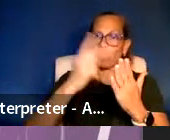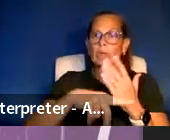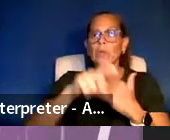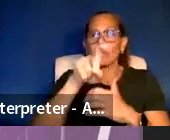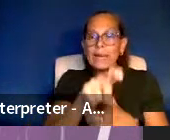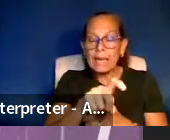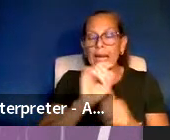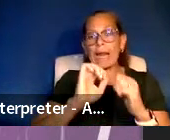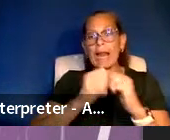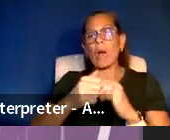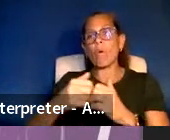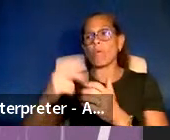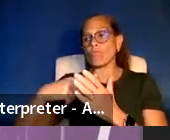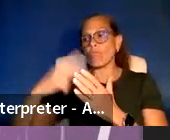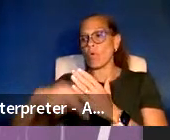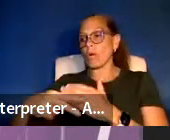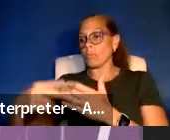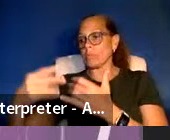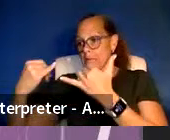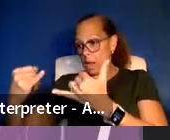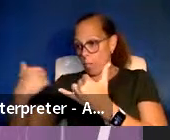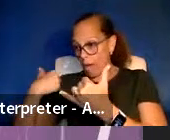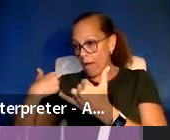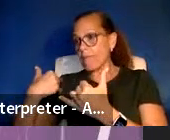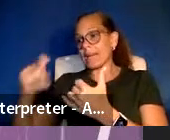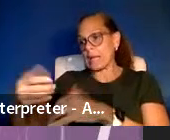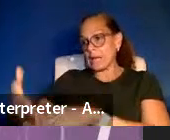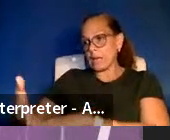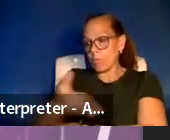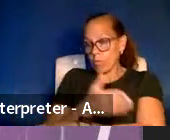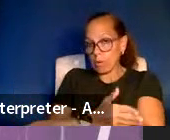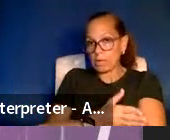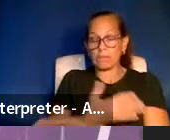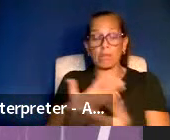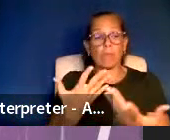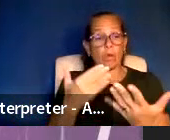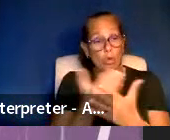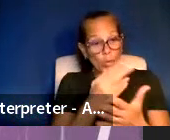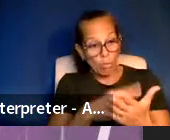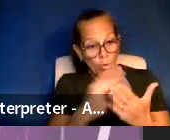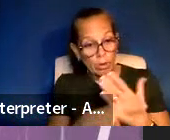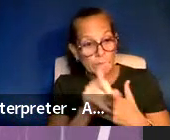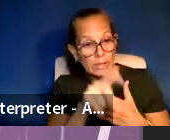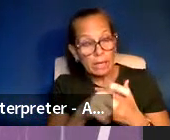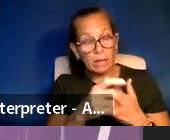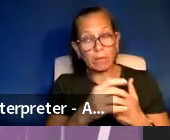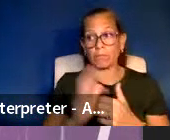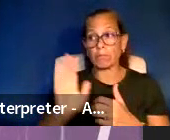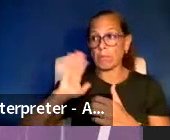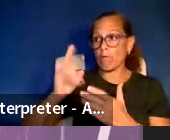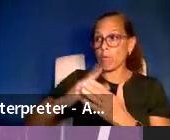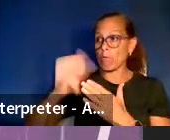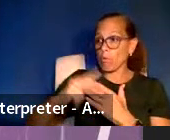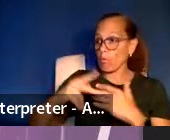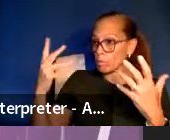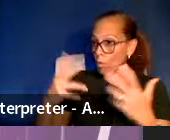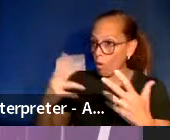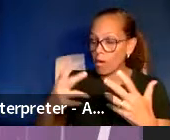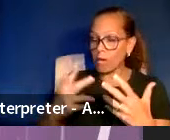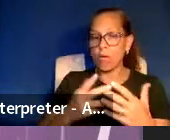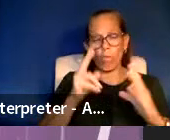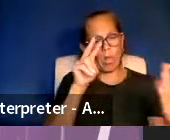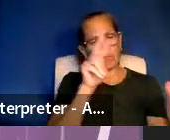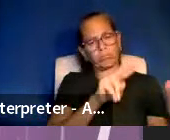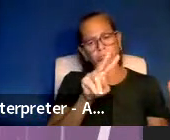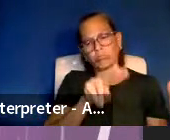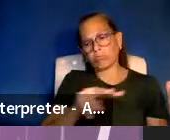and back. Which programs have existed in the past? Are there opportunities to create new programs? We've also begun the process of organizing